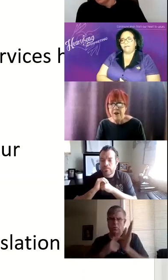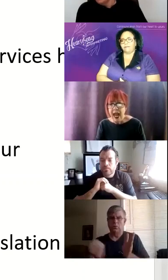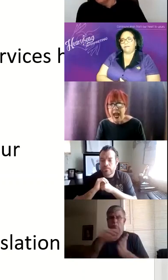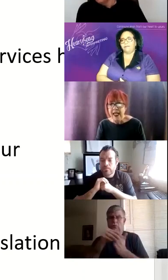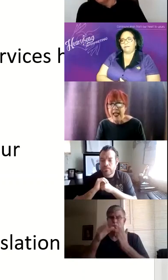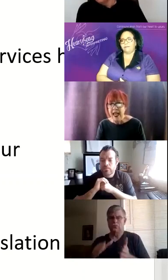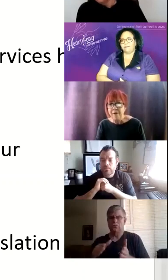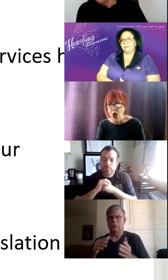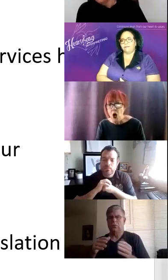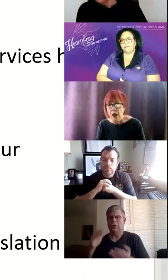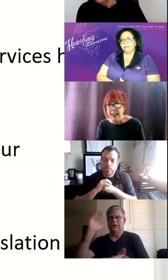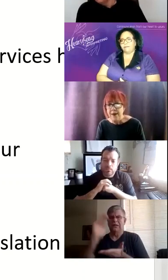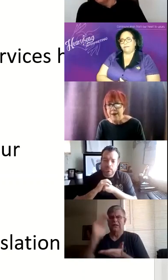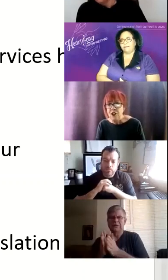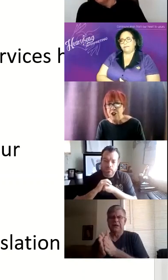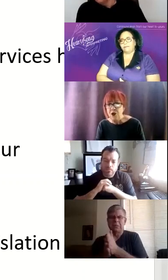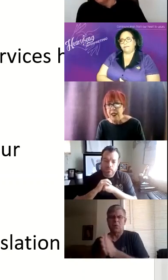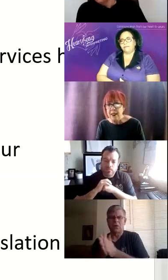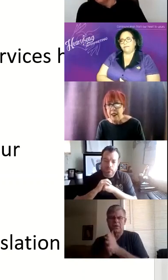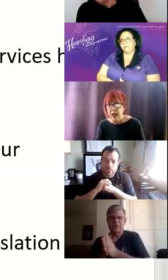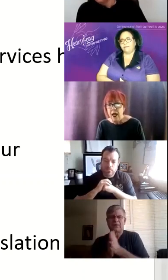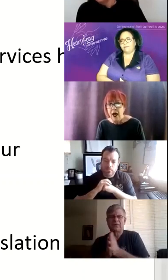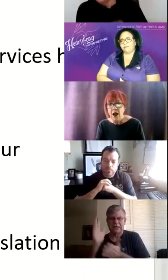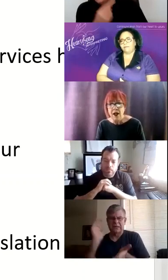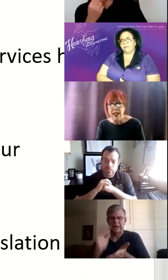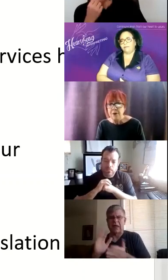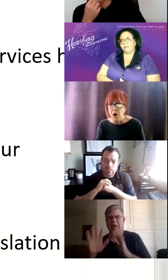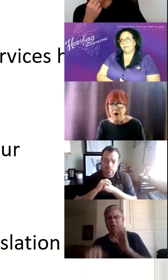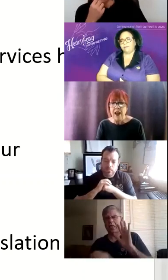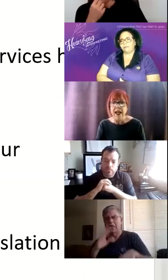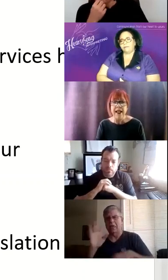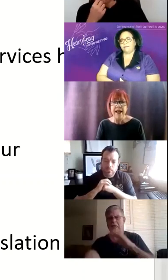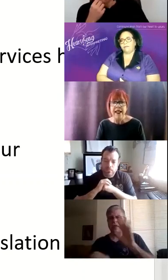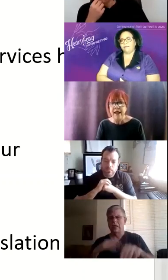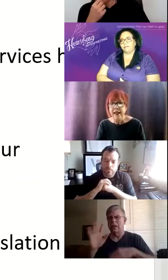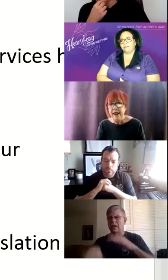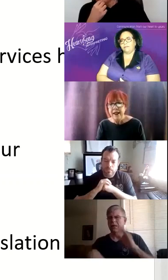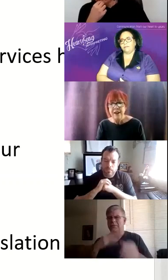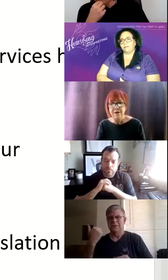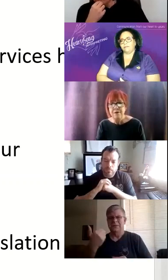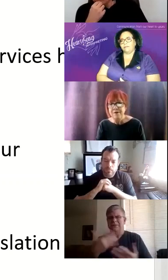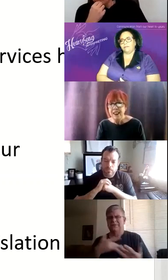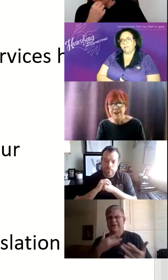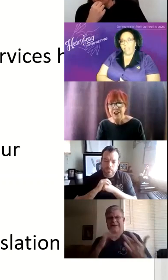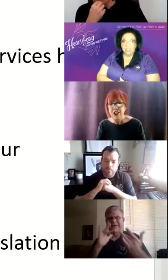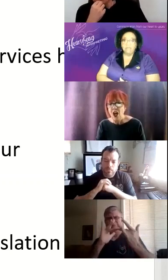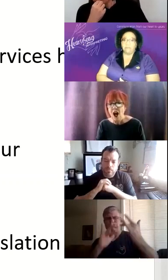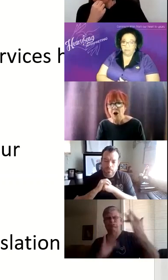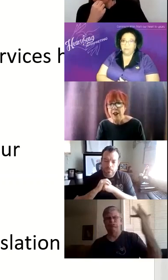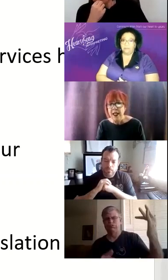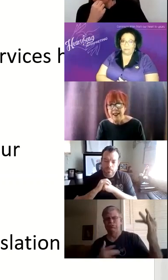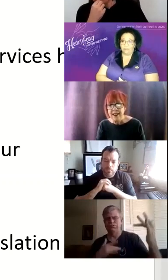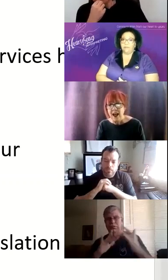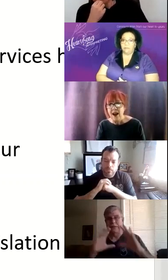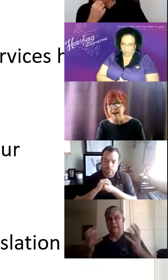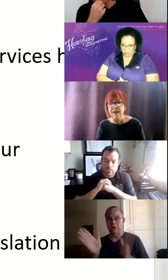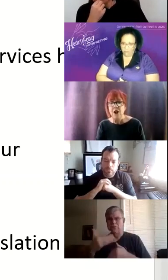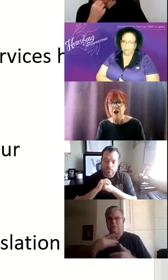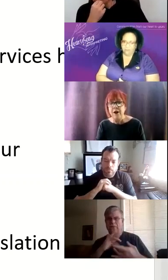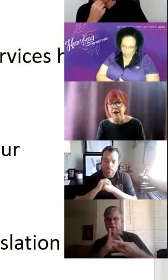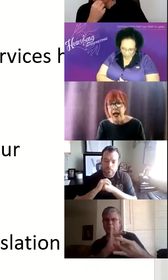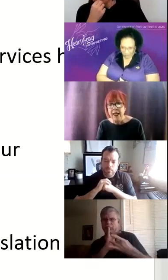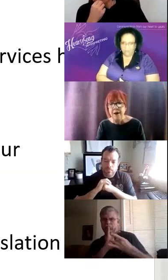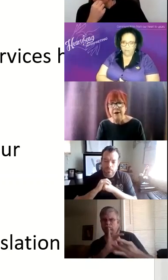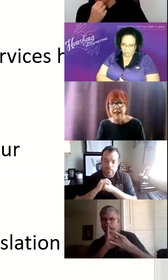we've added, and I've noticed that the students are less motivated, They're, you know, they're just awkward getting started.